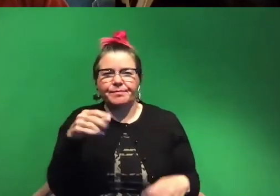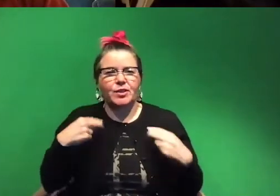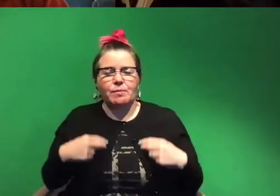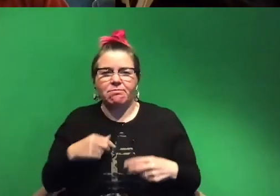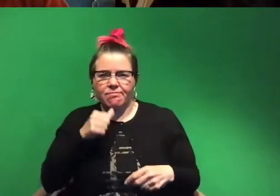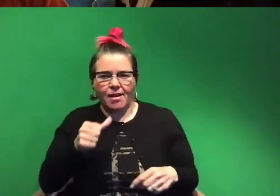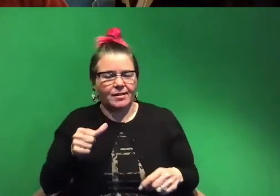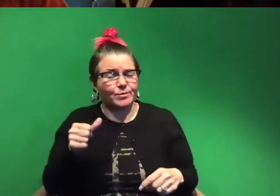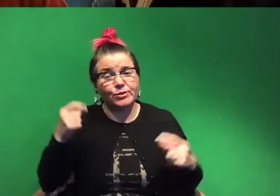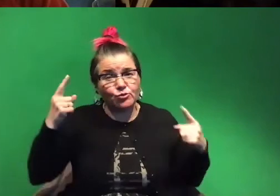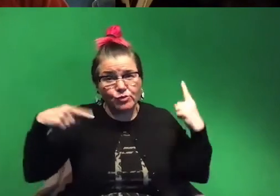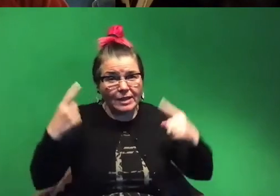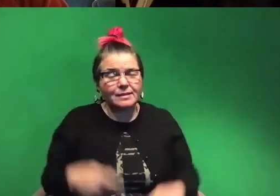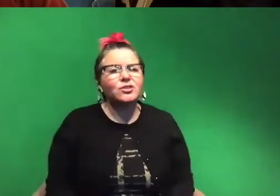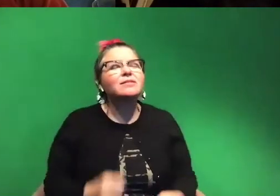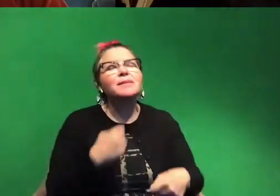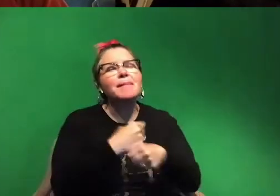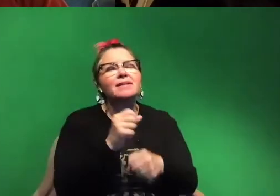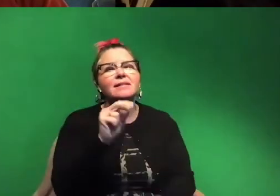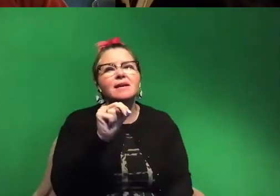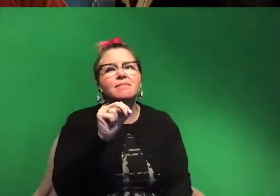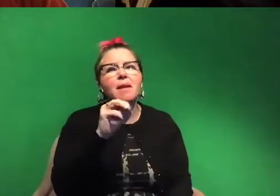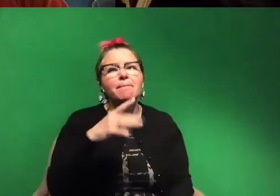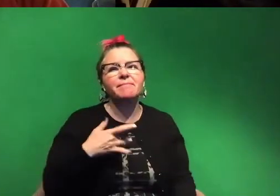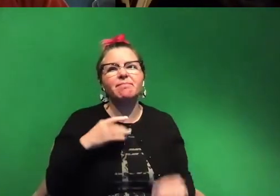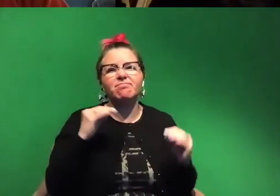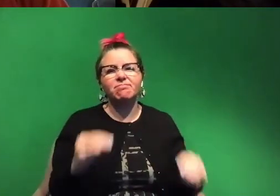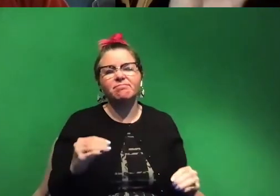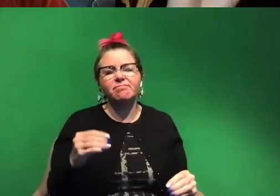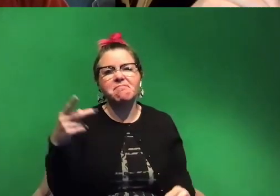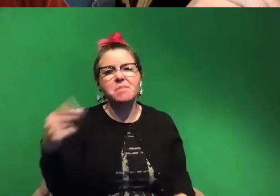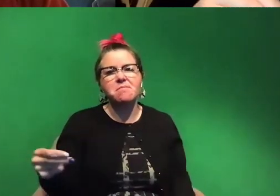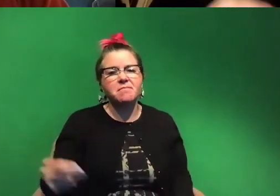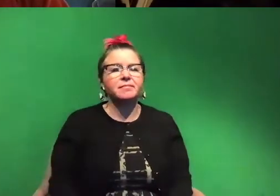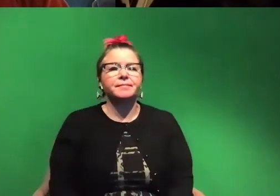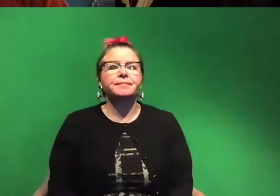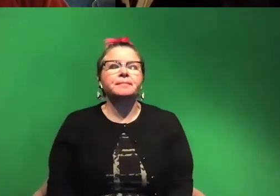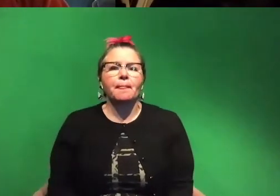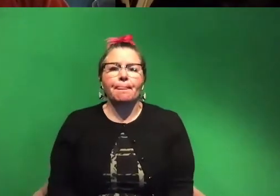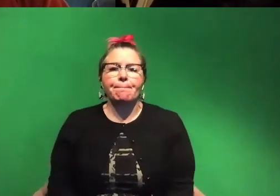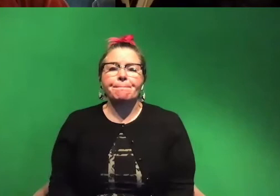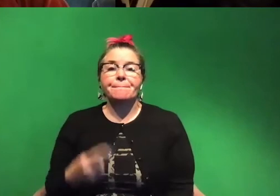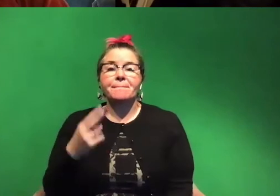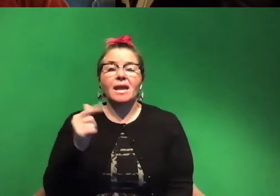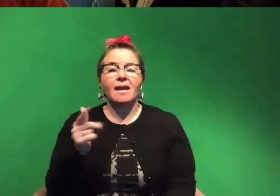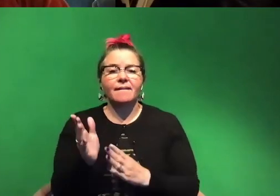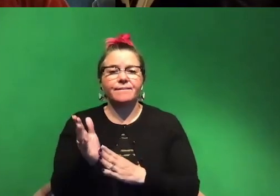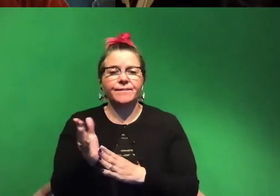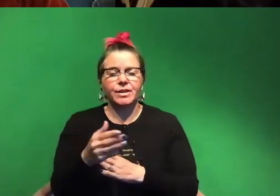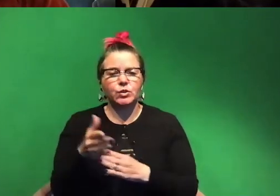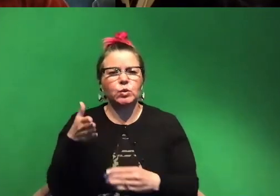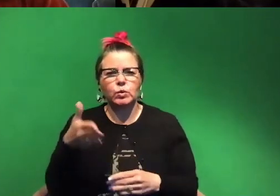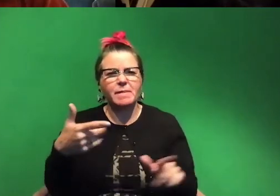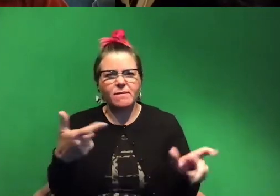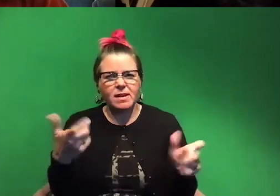is why it makes them numb, basically. Yeah, just knocks them clean out. How quickly can hagfish swim?